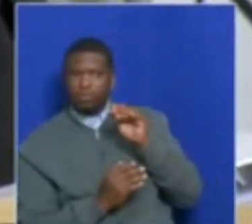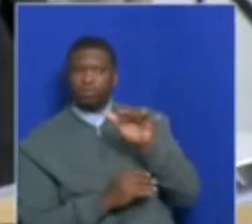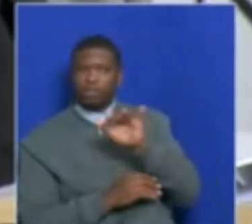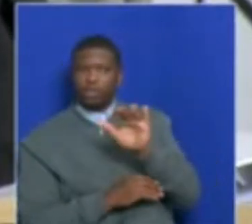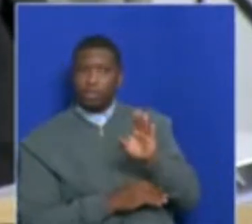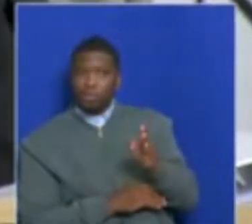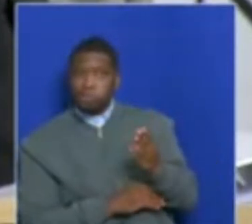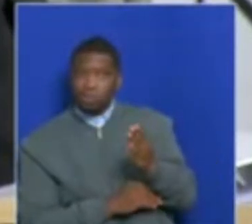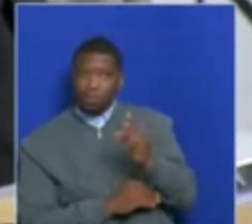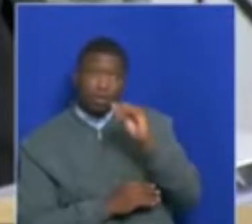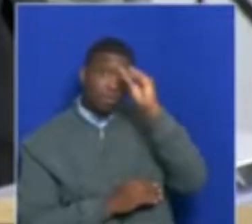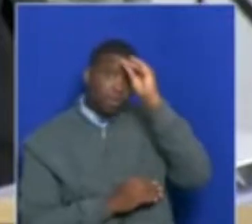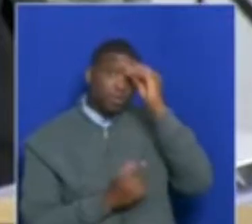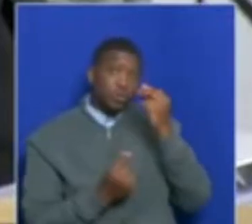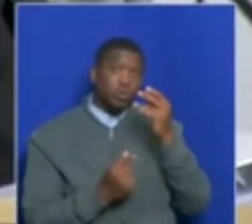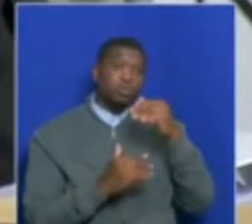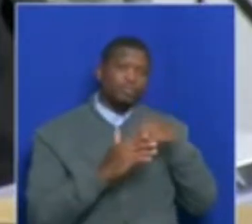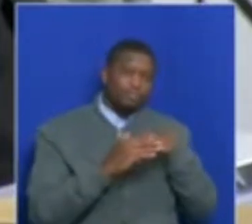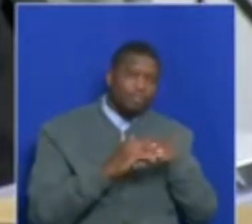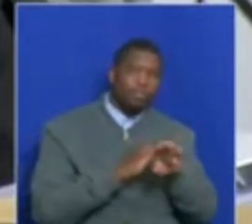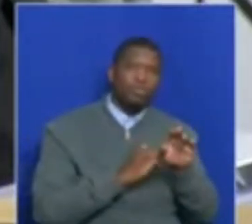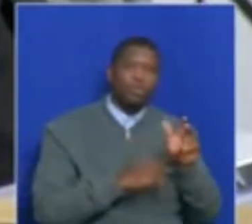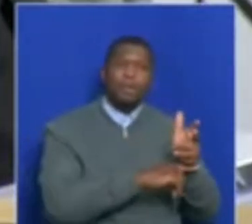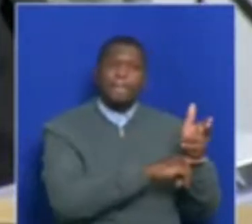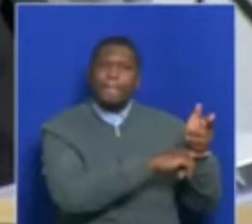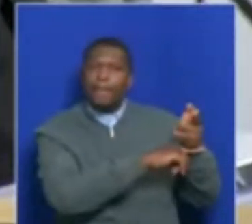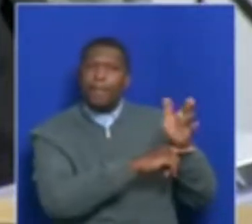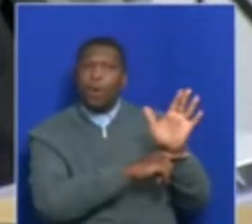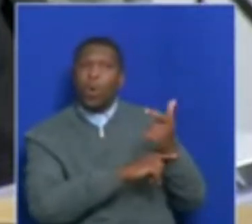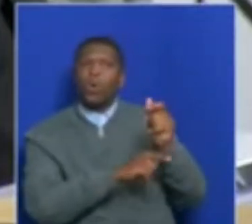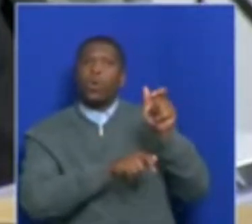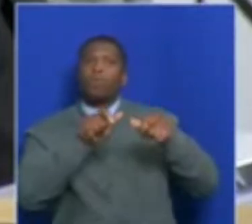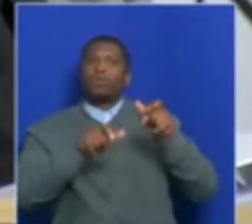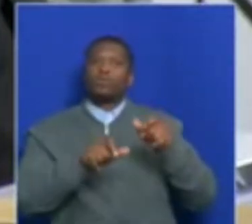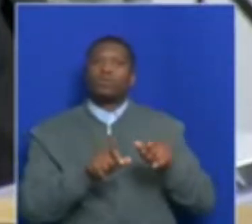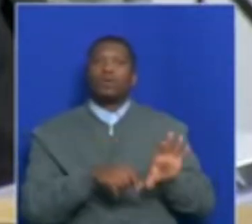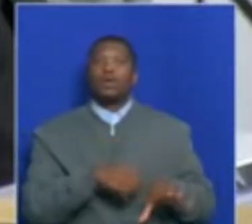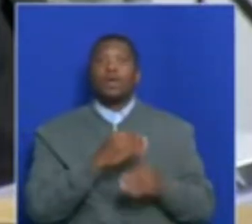and they just shoot everybody. Even the owners of the house are shot.